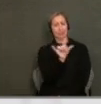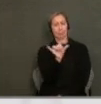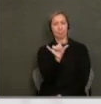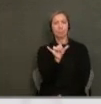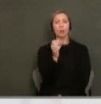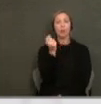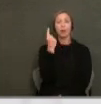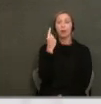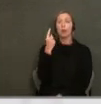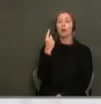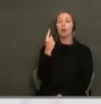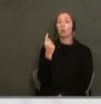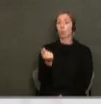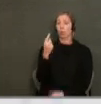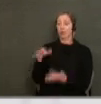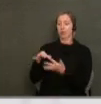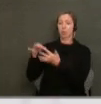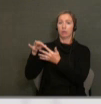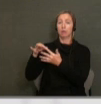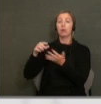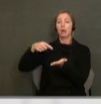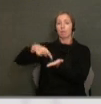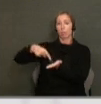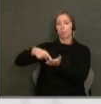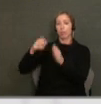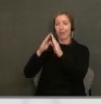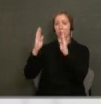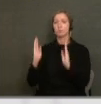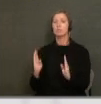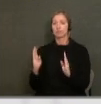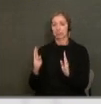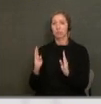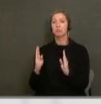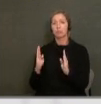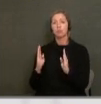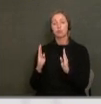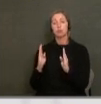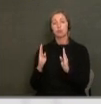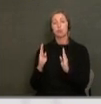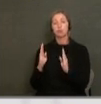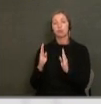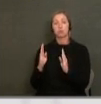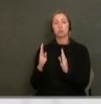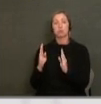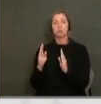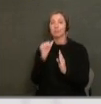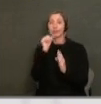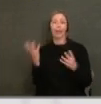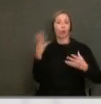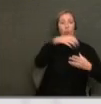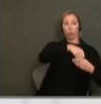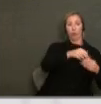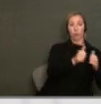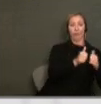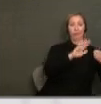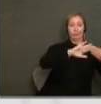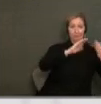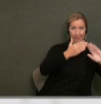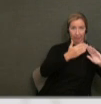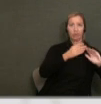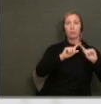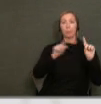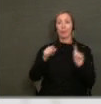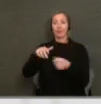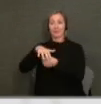of affordable housing, which was a priority for District 7, was not included in the top five. So you'll hear